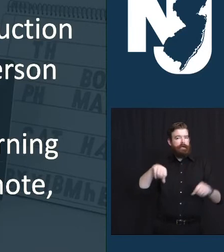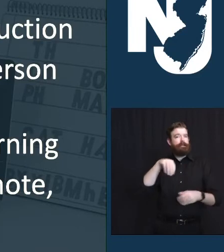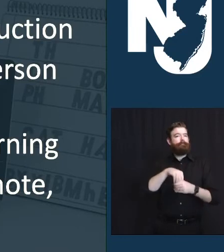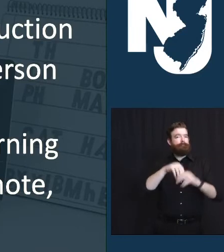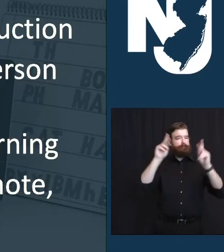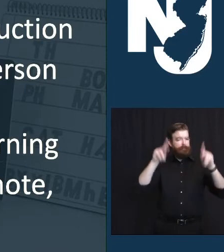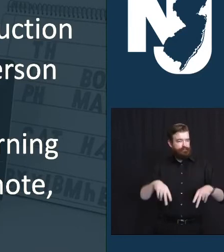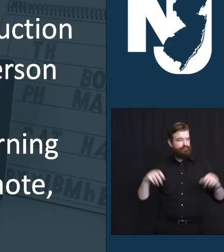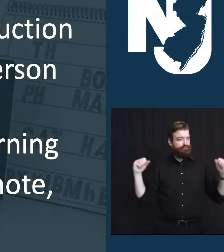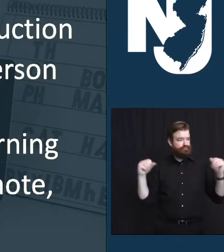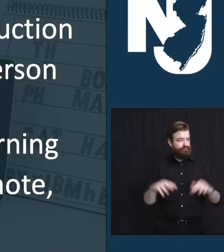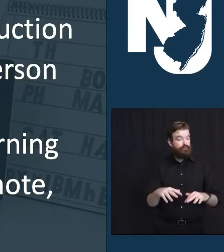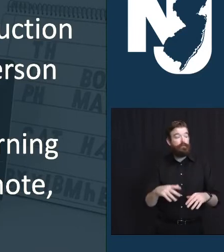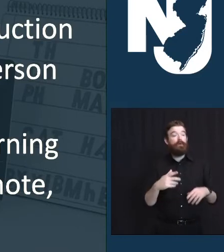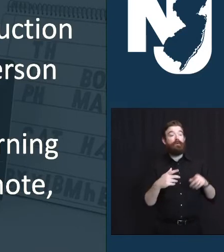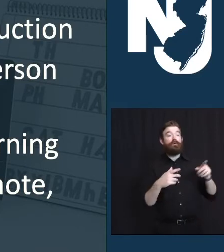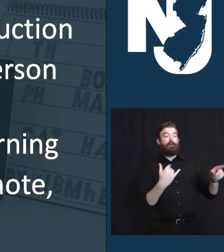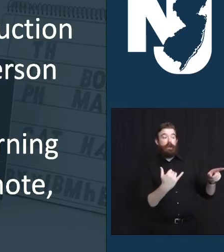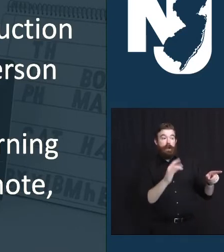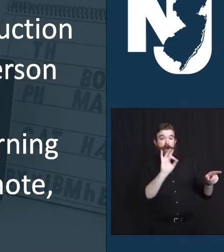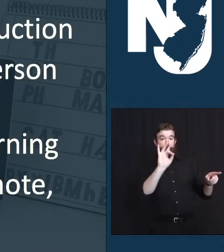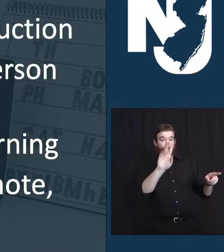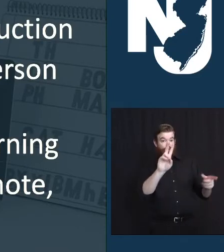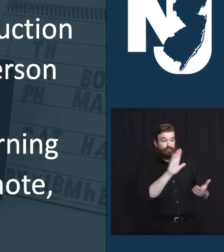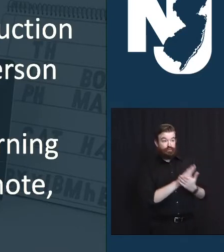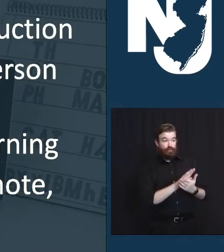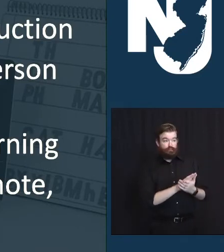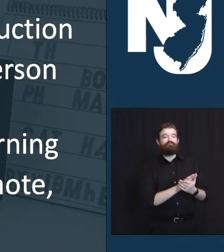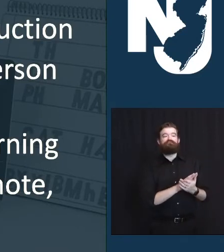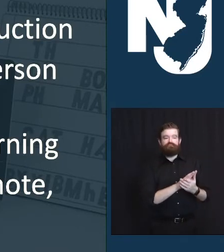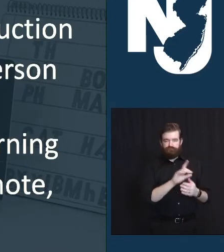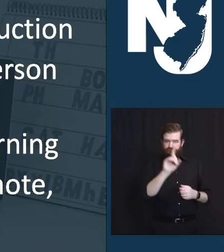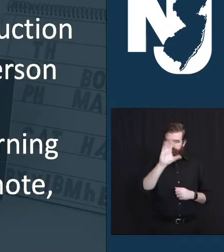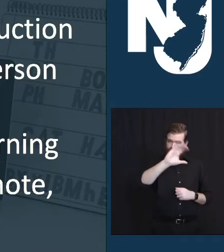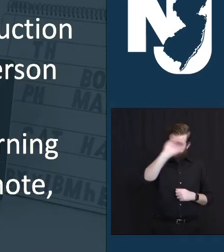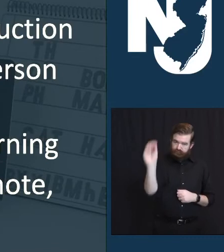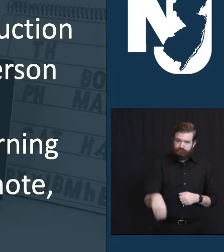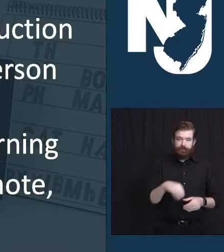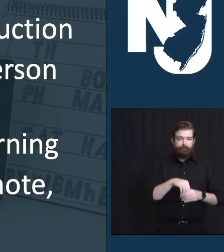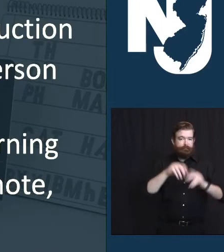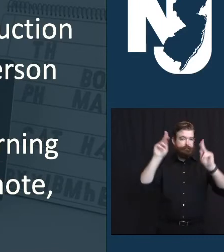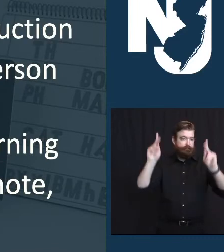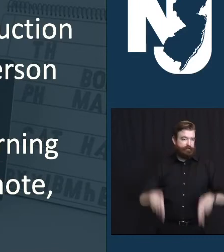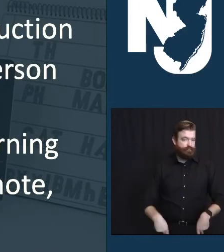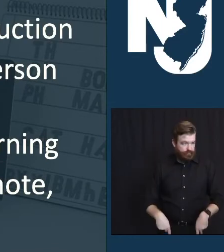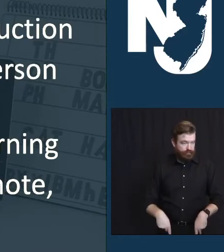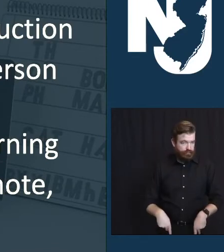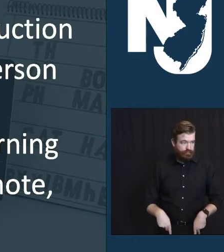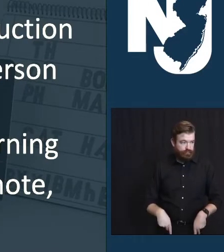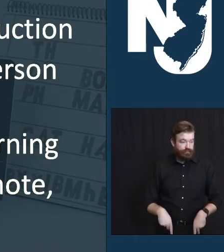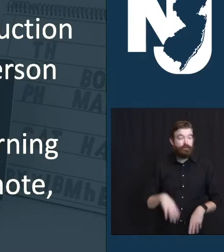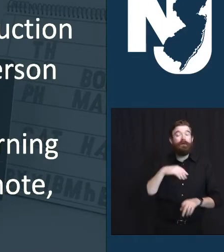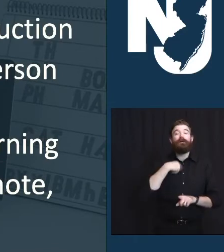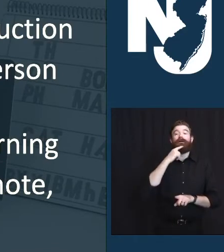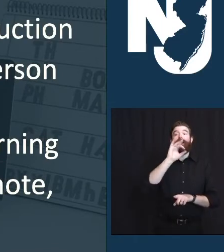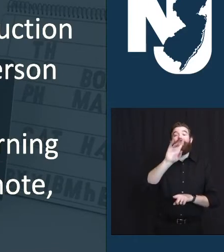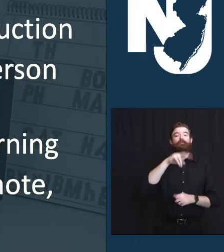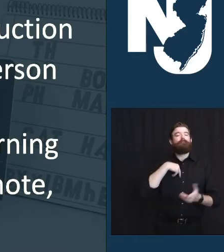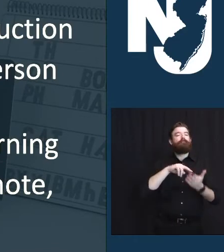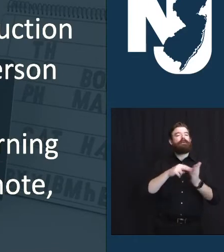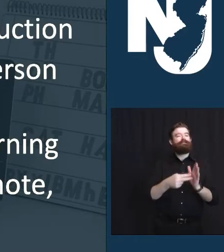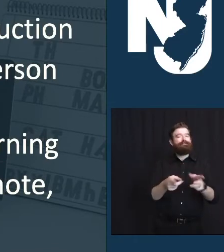currently fully open for in-person instruction. I say schools, districts, and/or schools, while 362